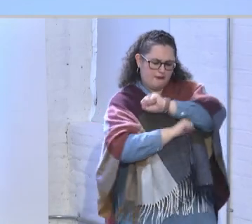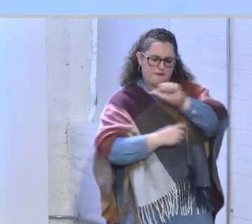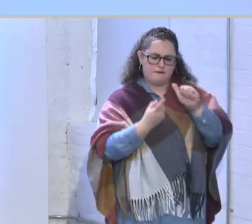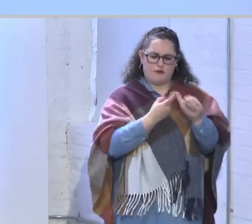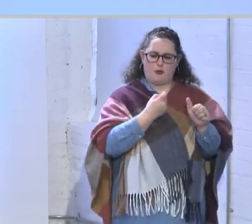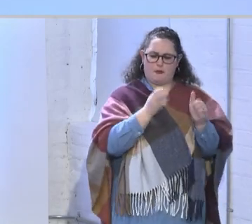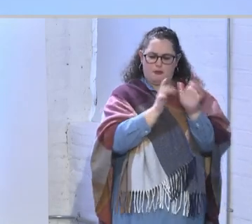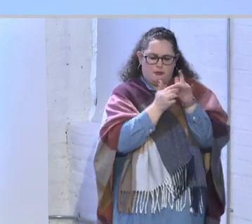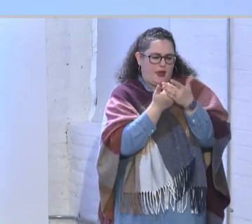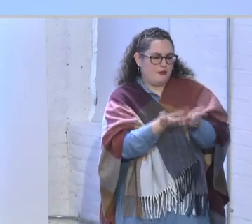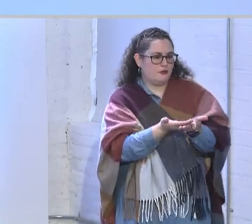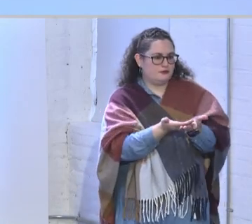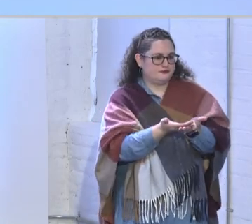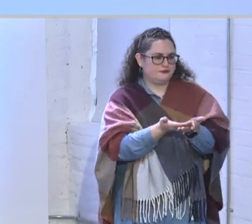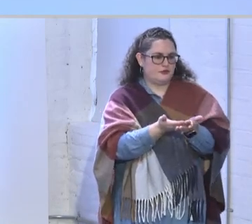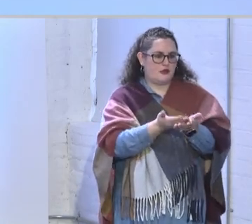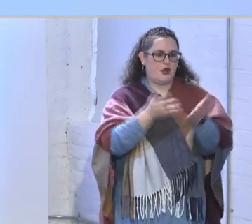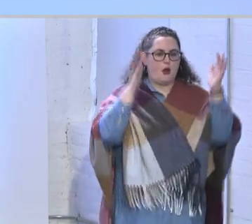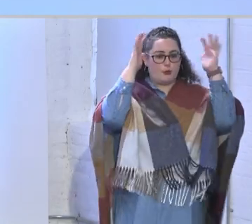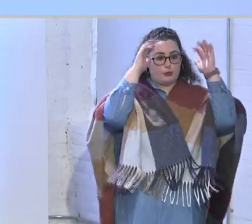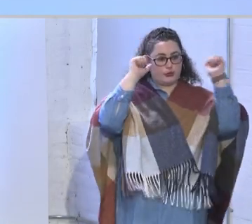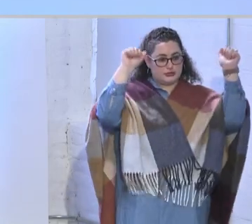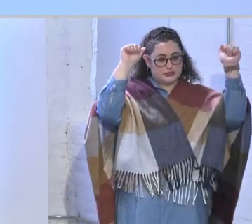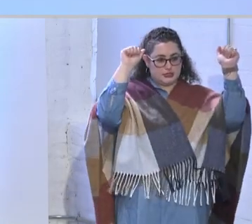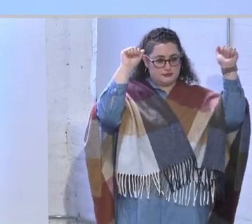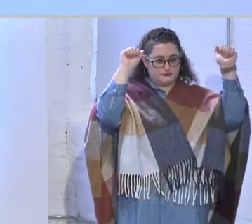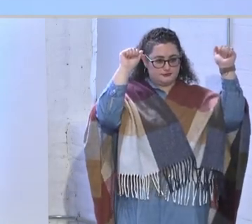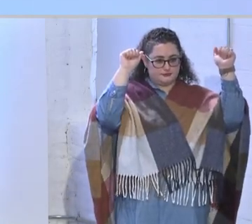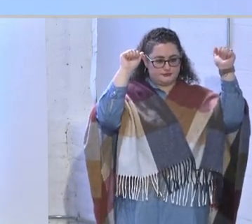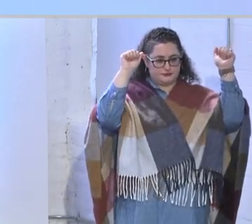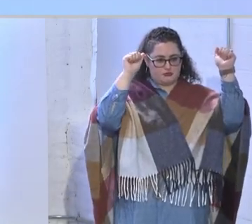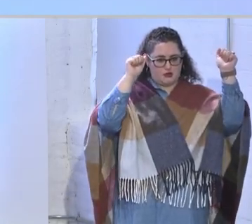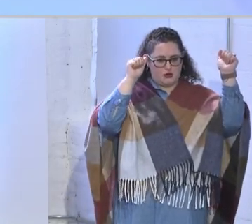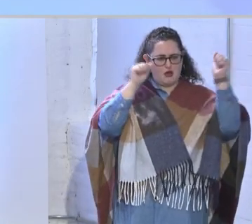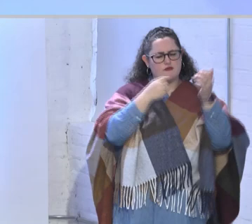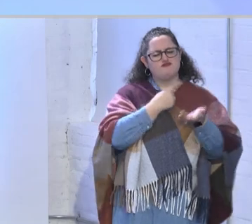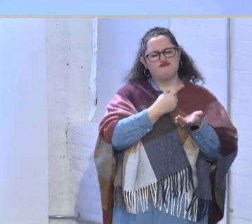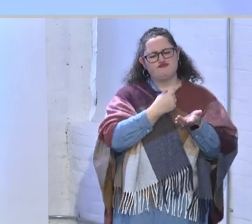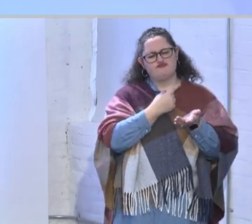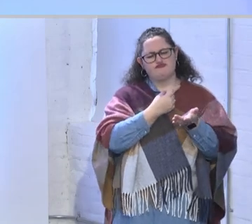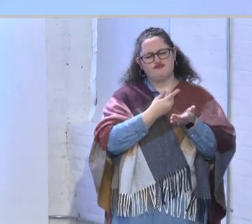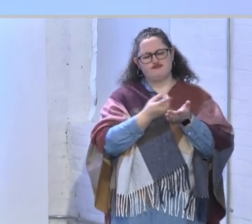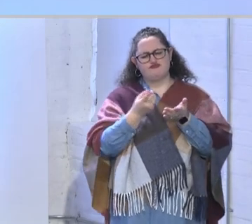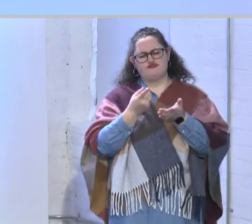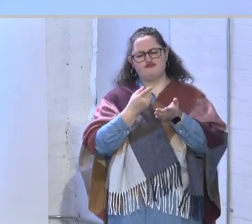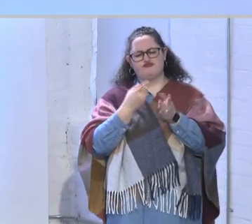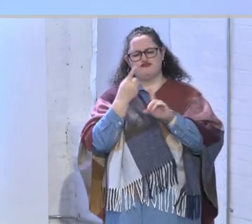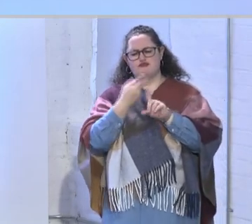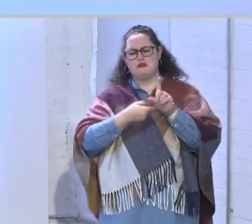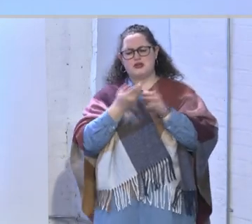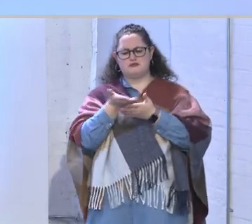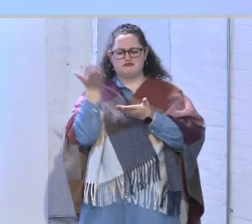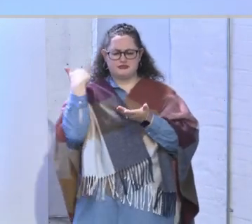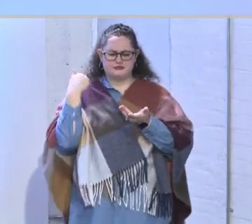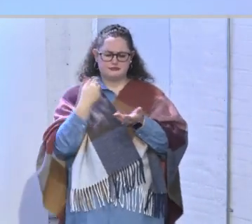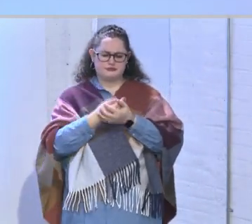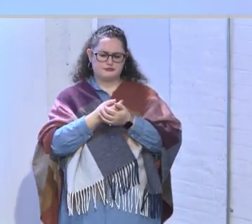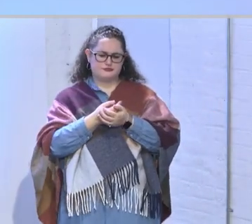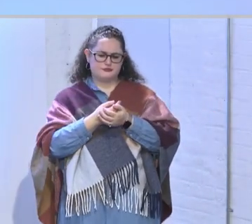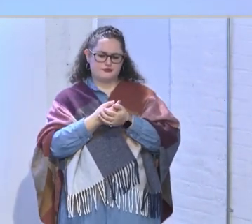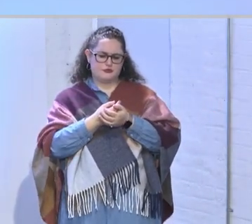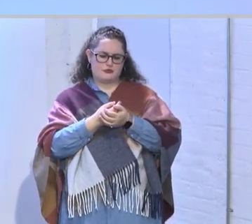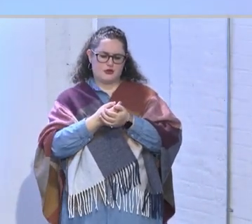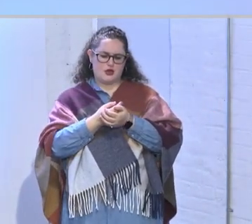heard President Biden a few months ago now, it was in the fall, and he and they